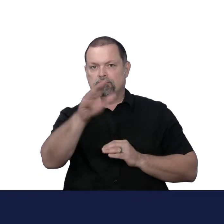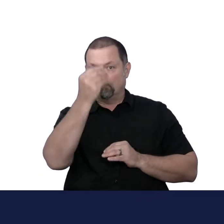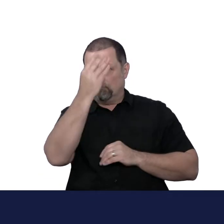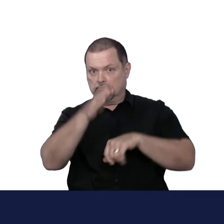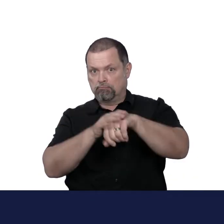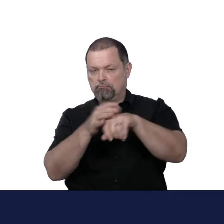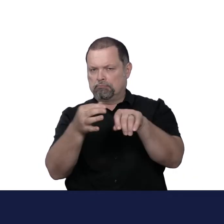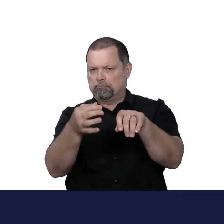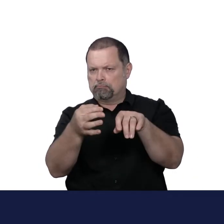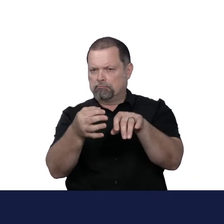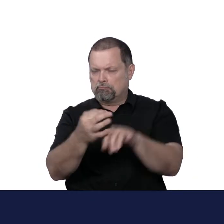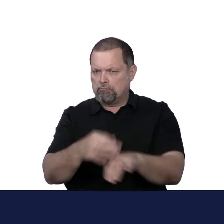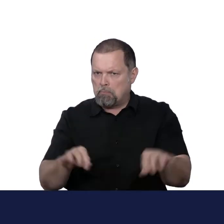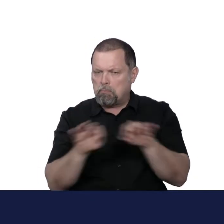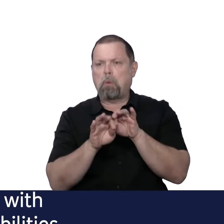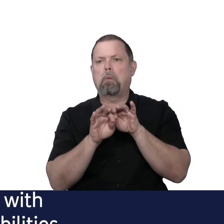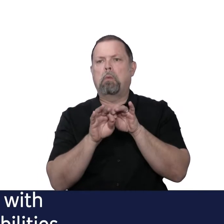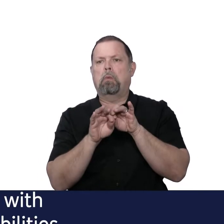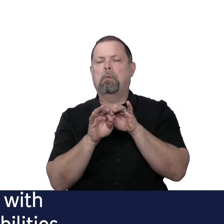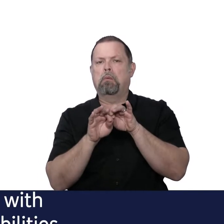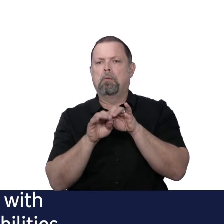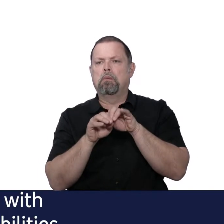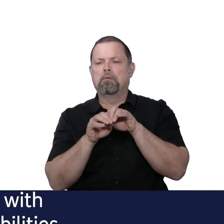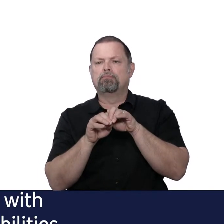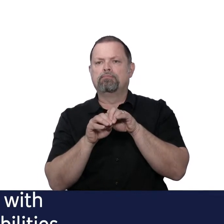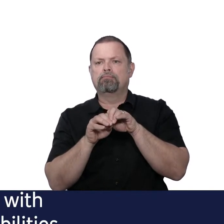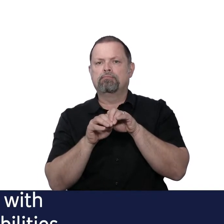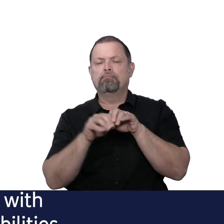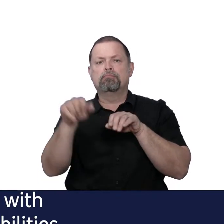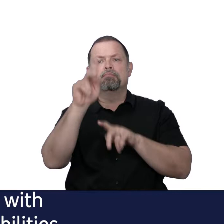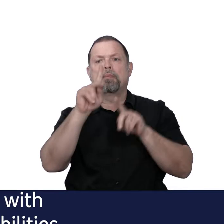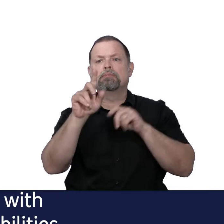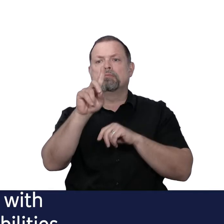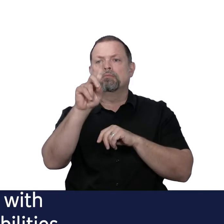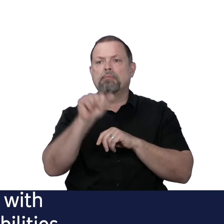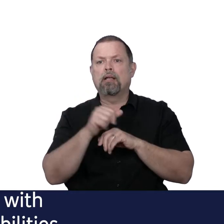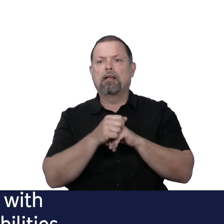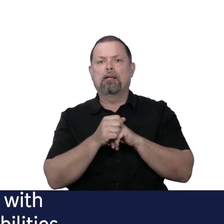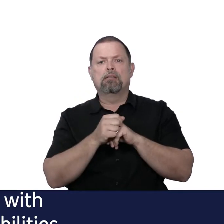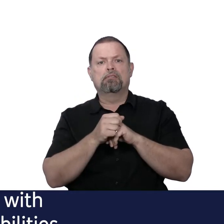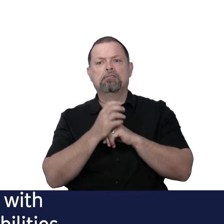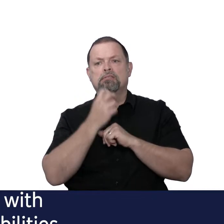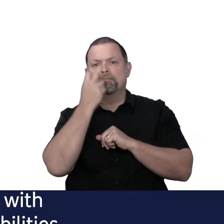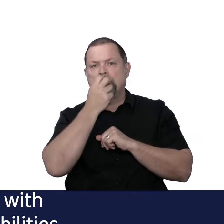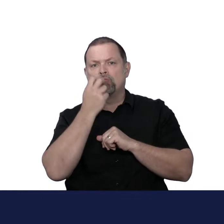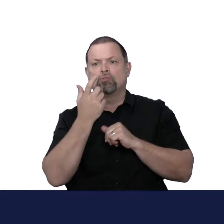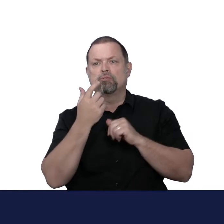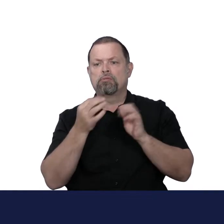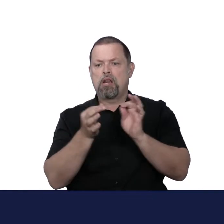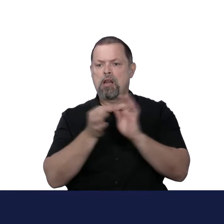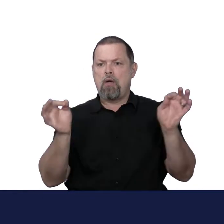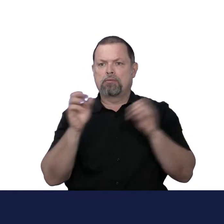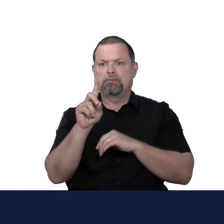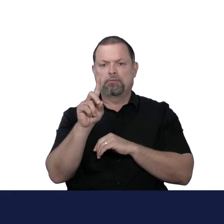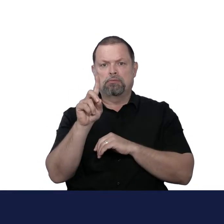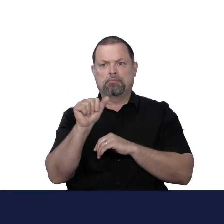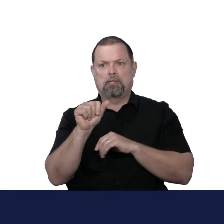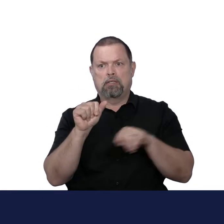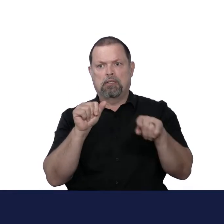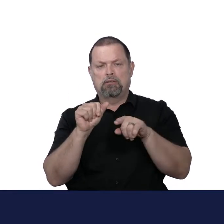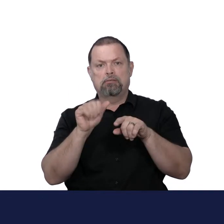It is important that people with speech and language disabilities, their